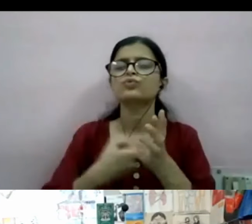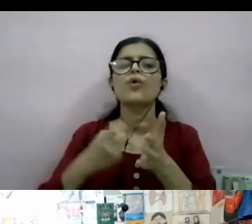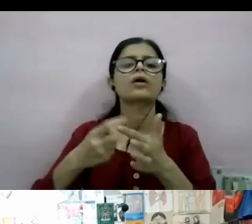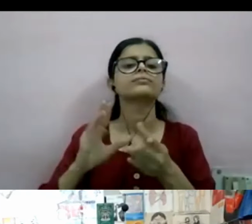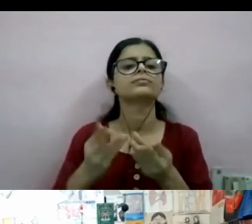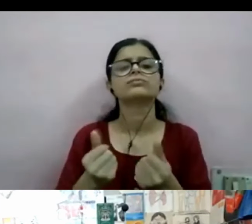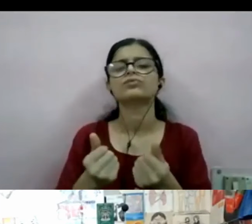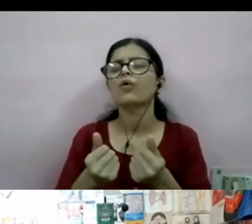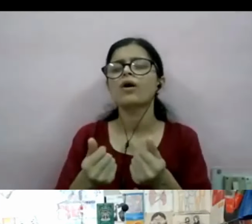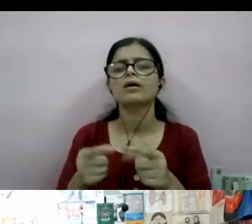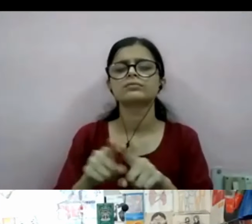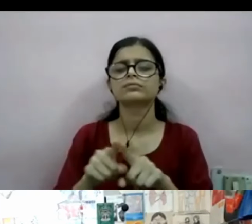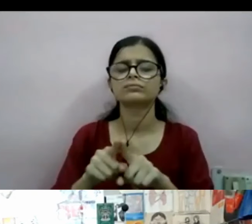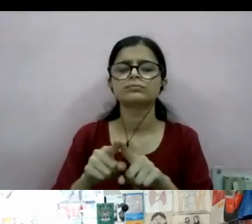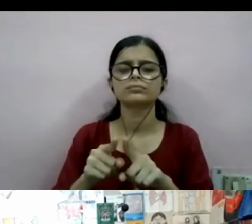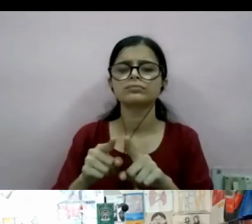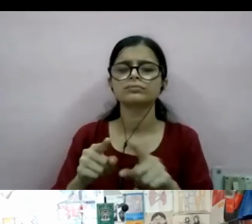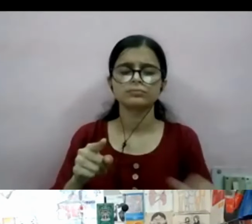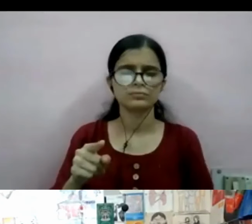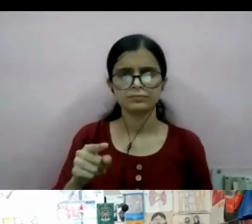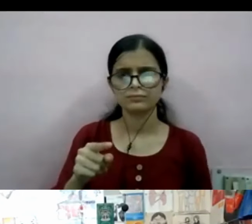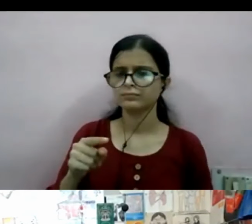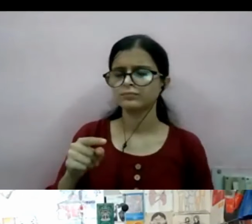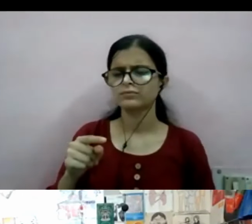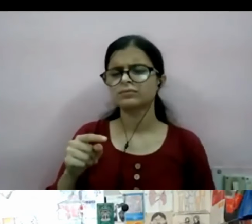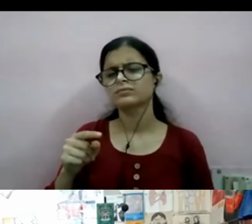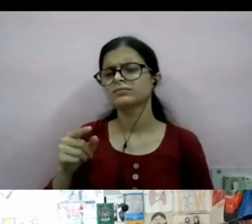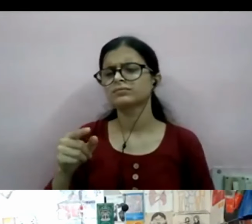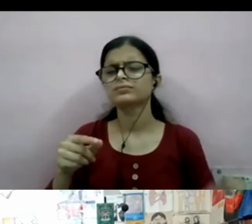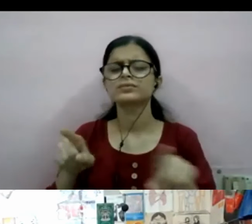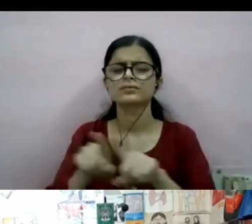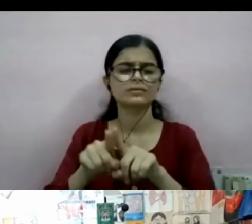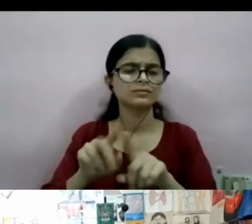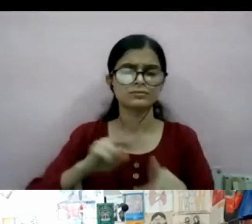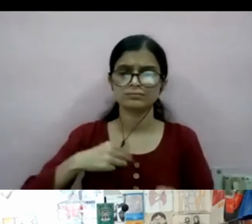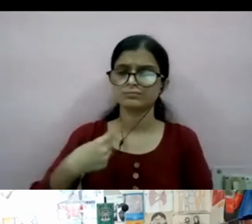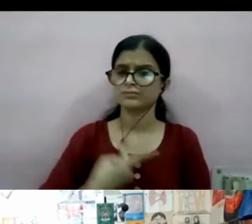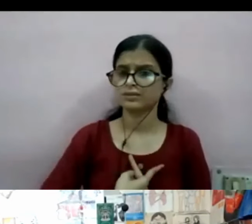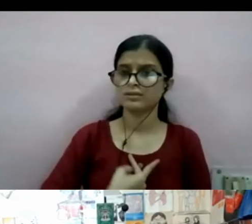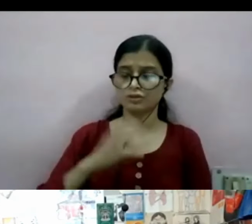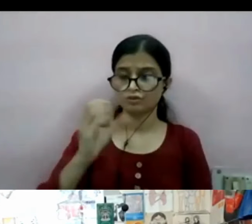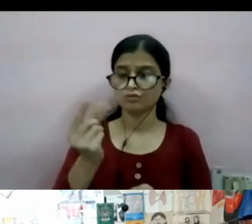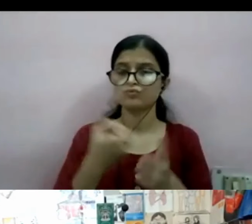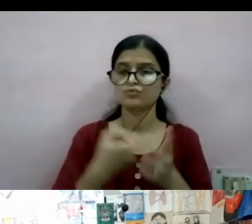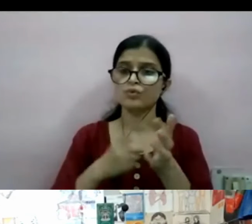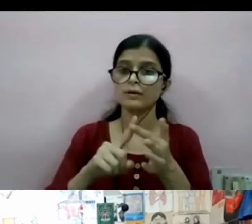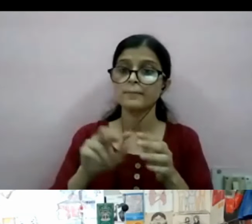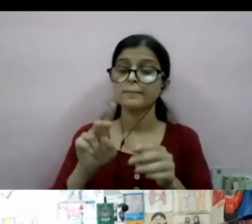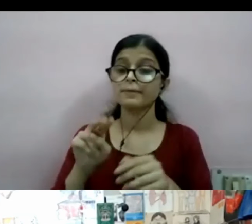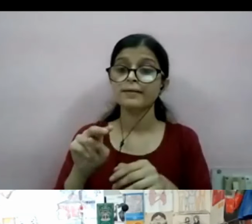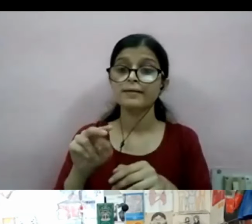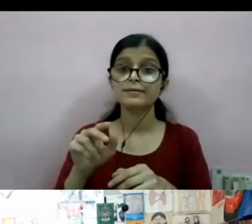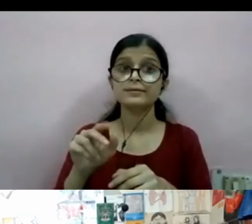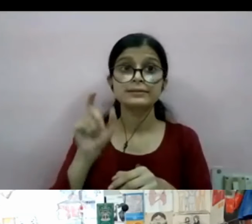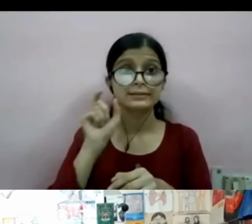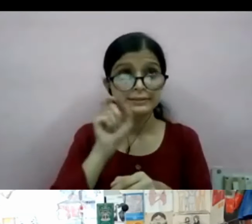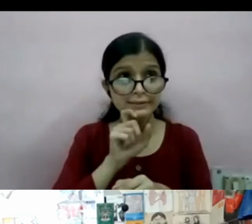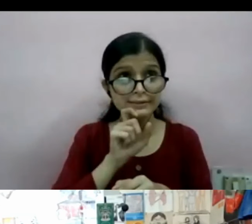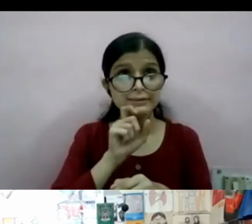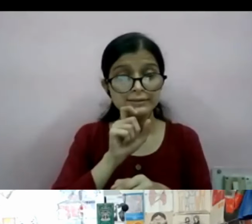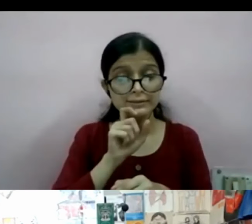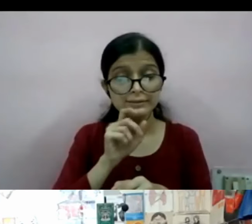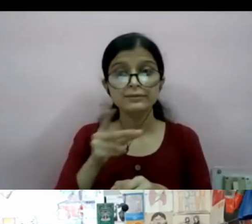of binary sex. In the case of transgender, cure means a sex reassignment surgery to fix what